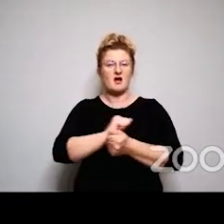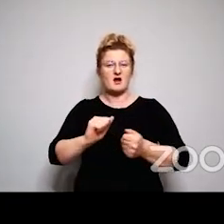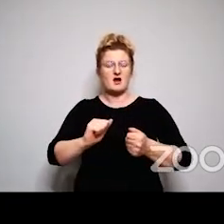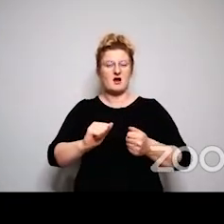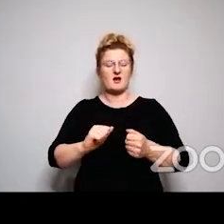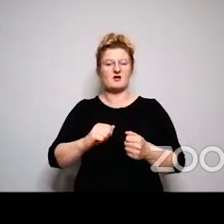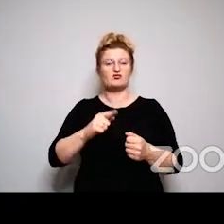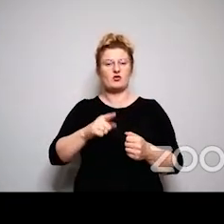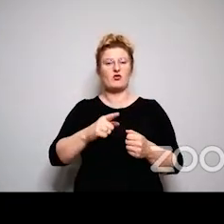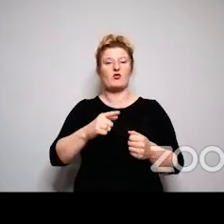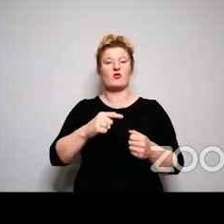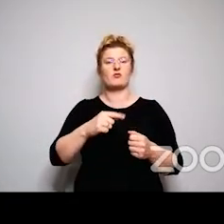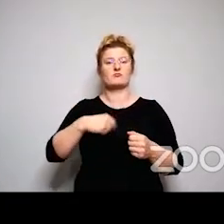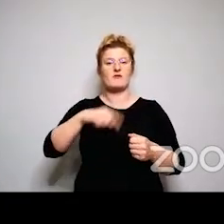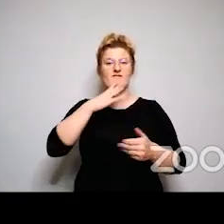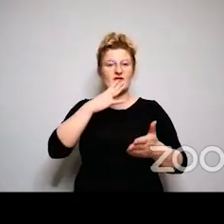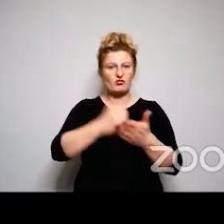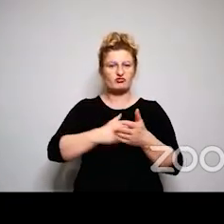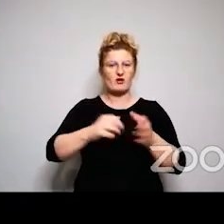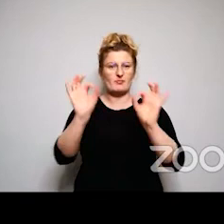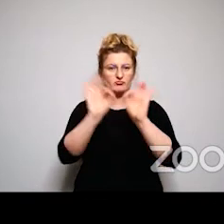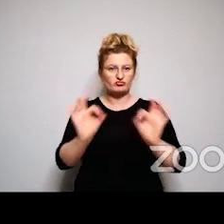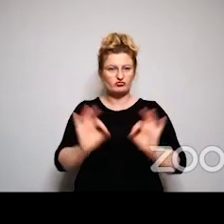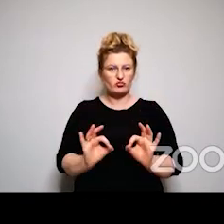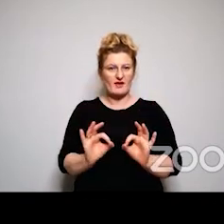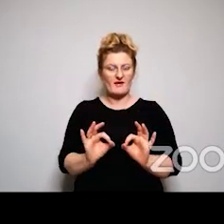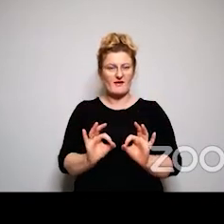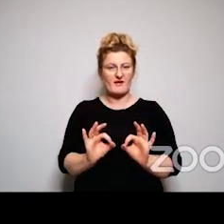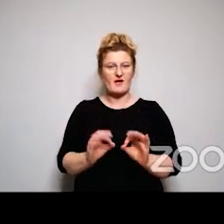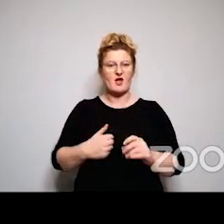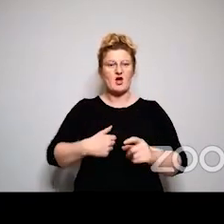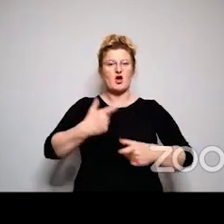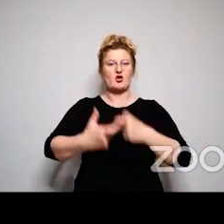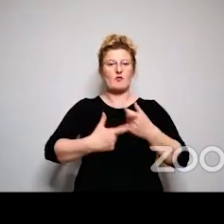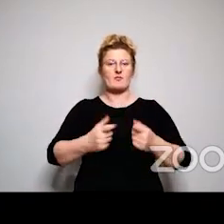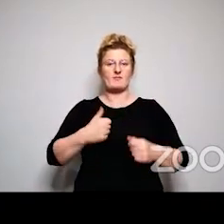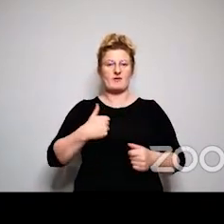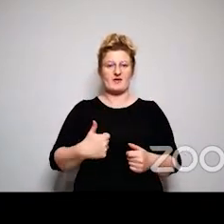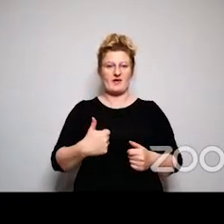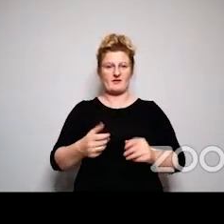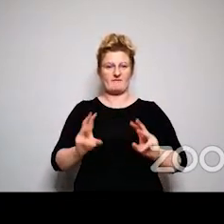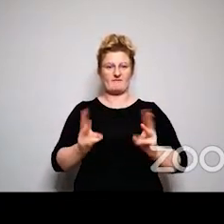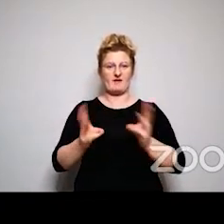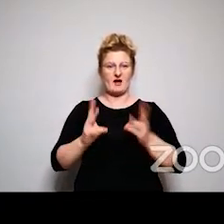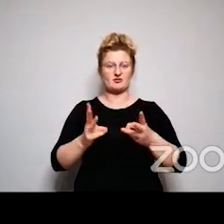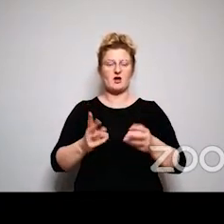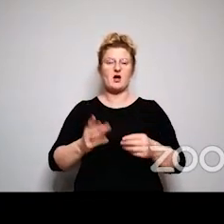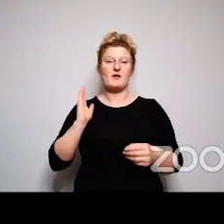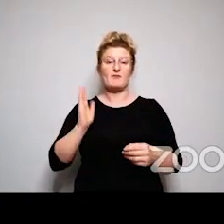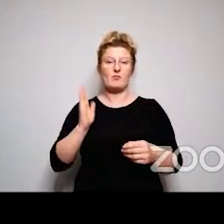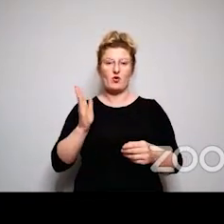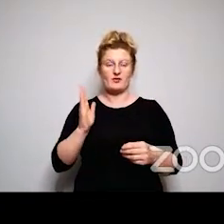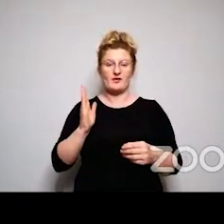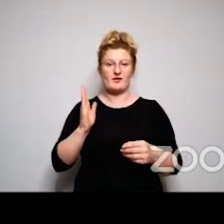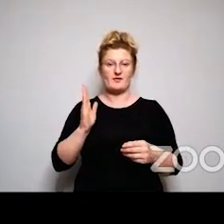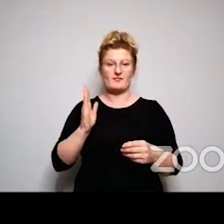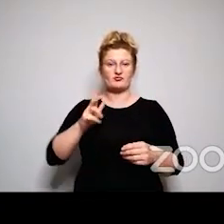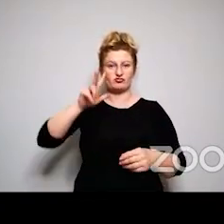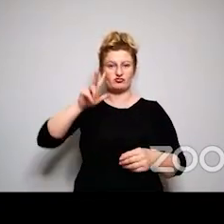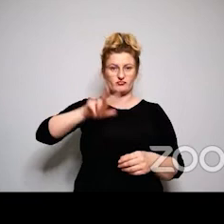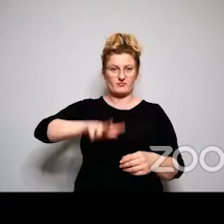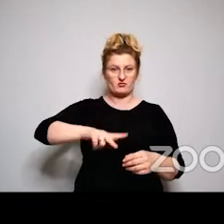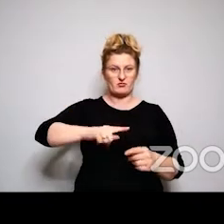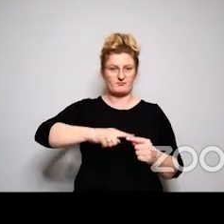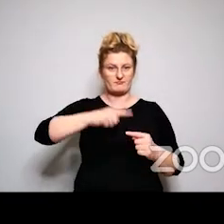come after, let's say, 3 months and they have forgotten a little bit. You can refresh these concepts and they